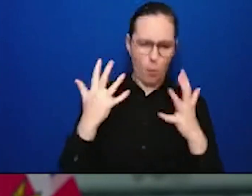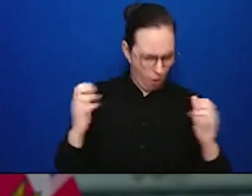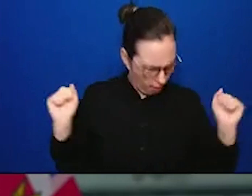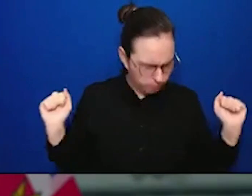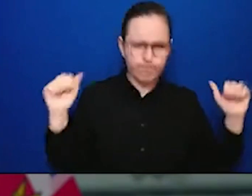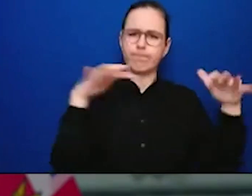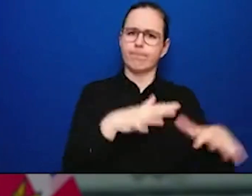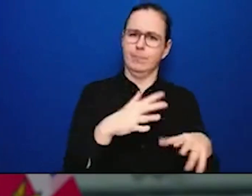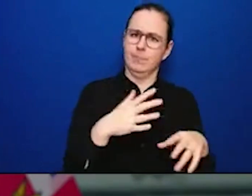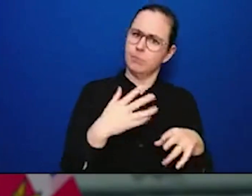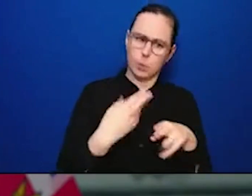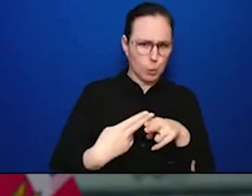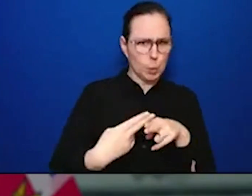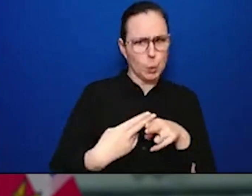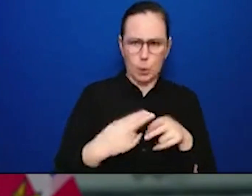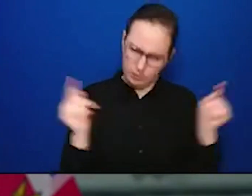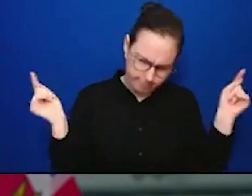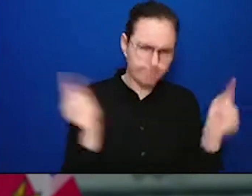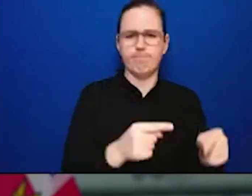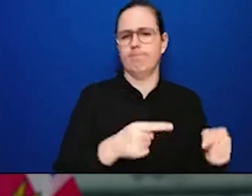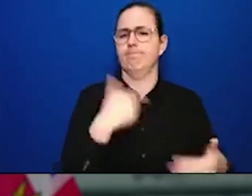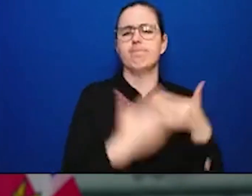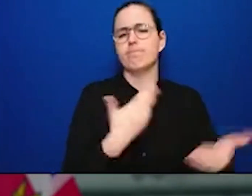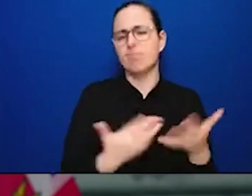children across the province.